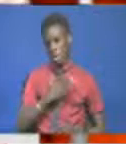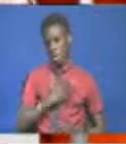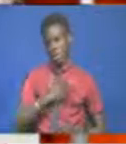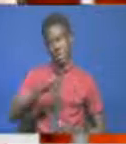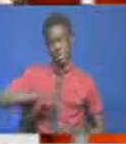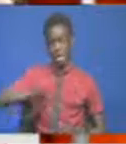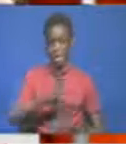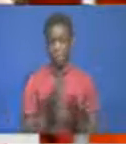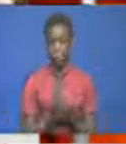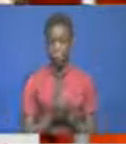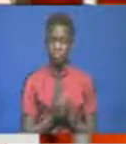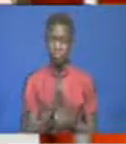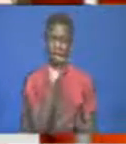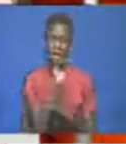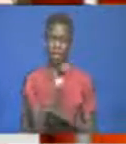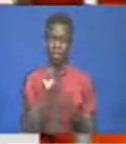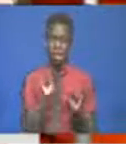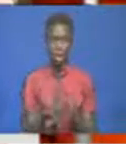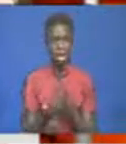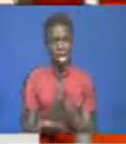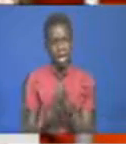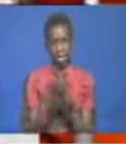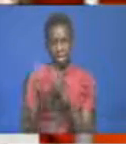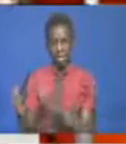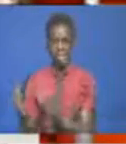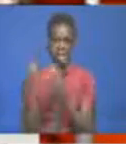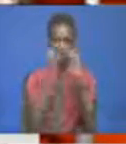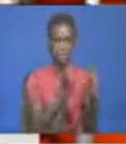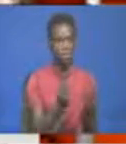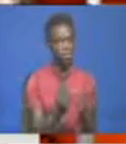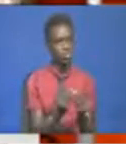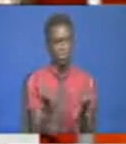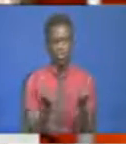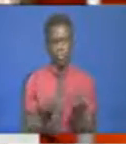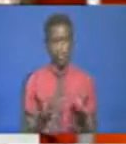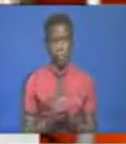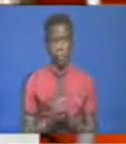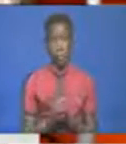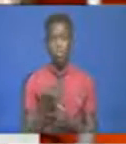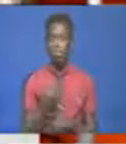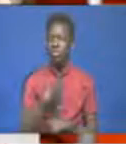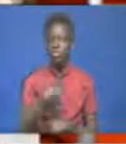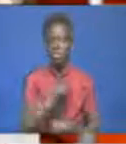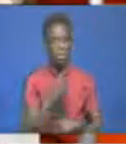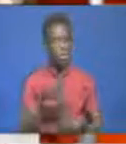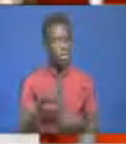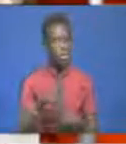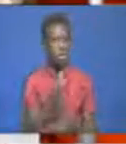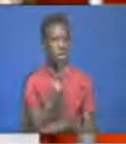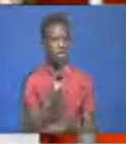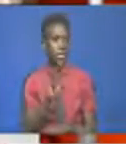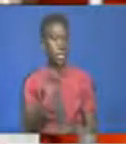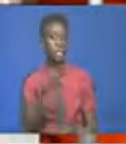ya cash transfer imeshughulikiwa. Tunataka kuona hata mambo ya NHIF imeshughulikiwa.